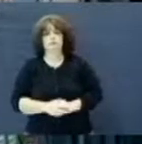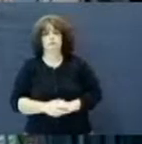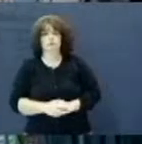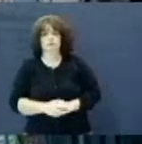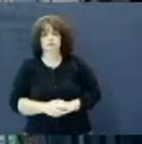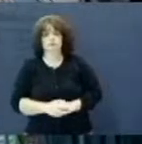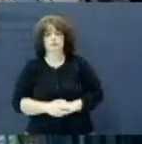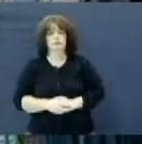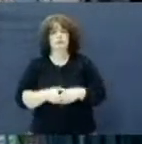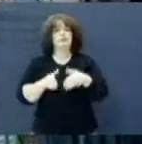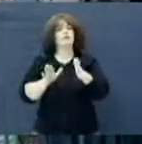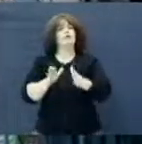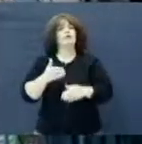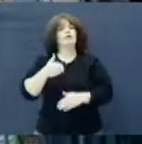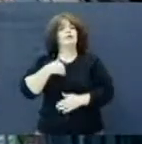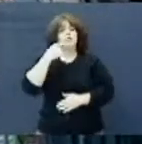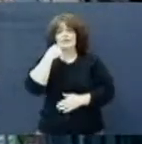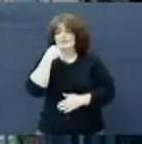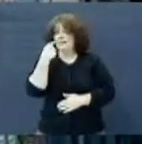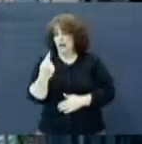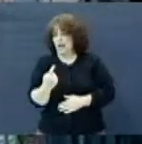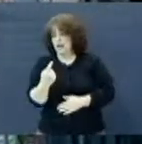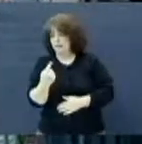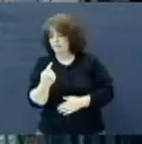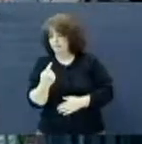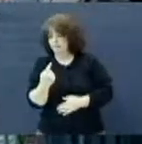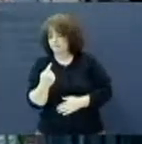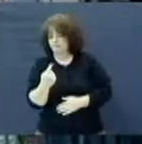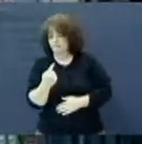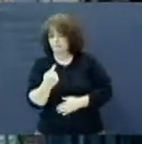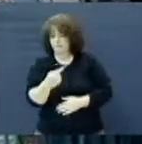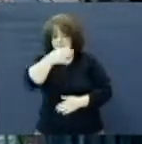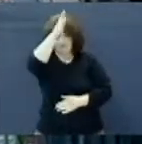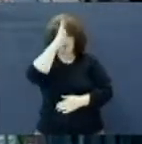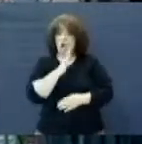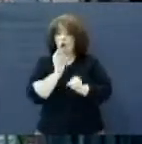Let me tell you this. If God can make this world